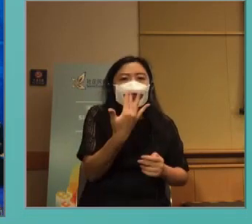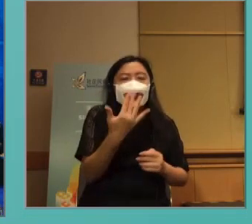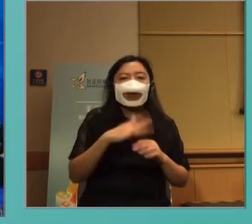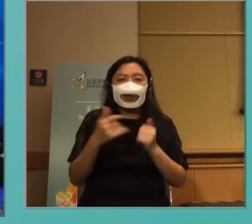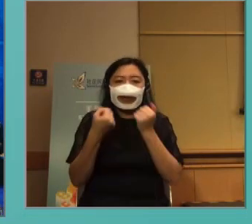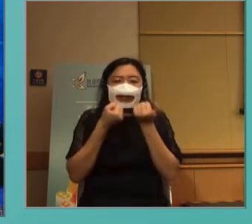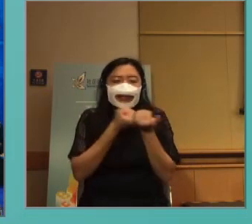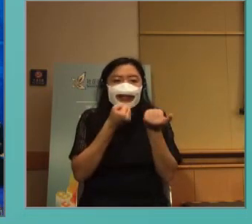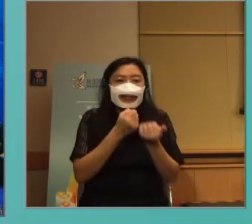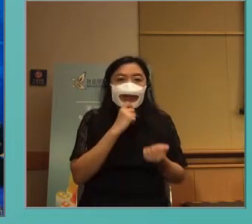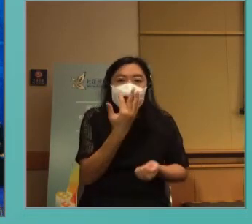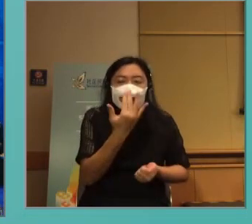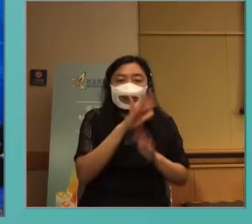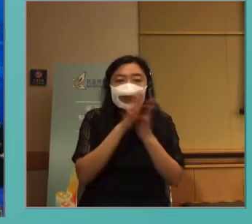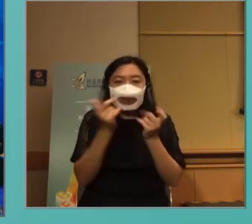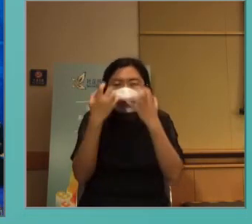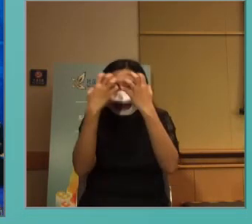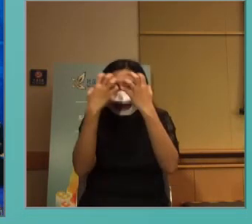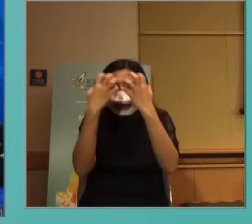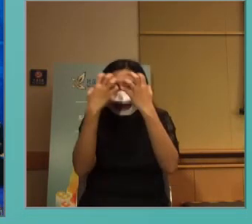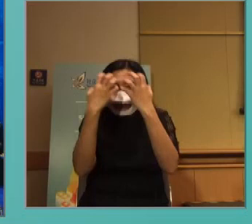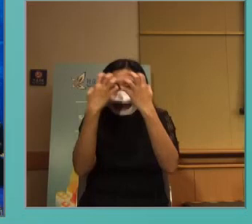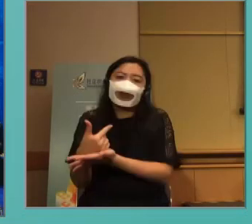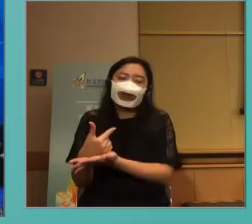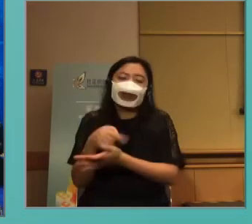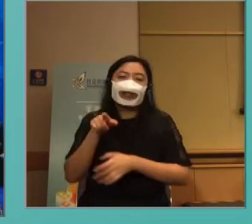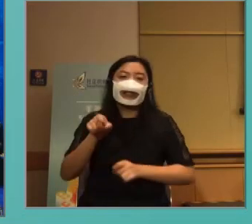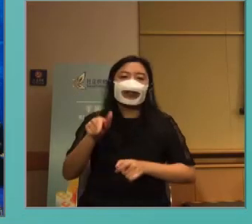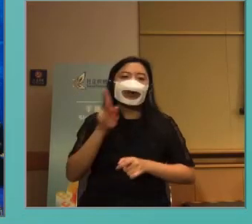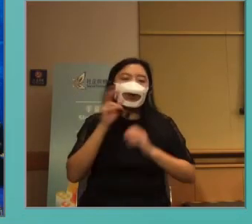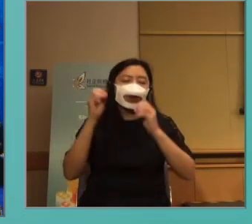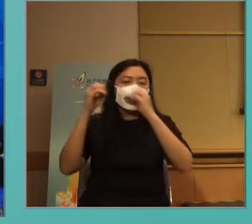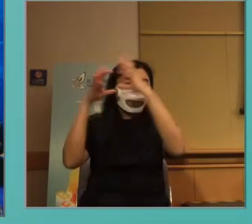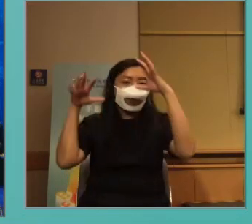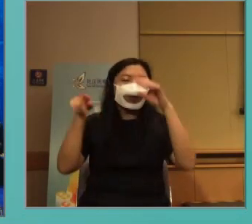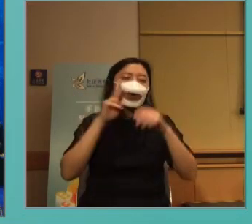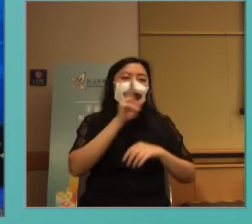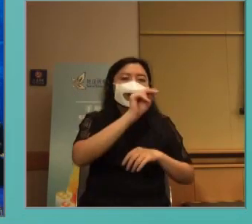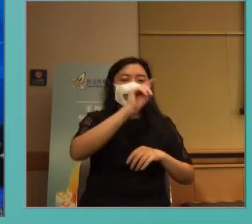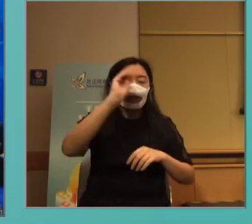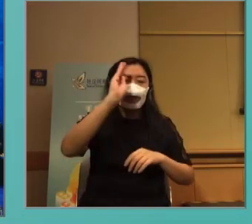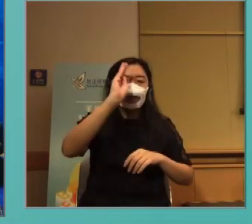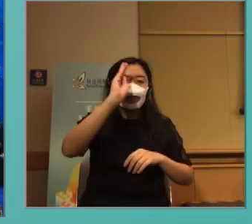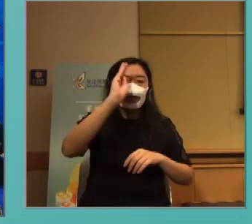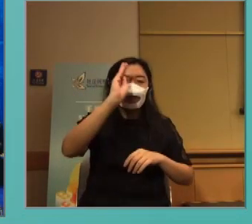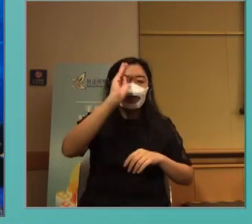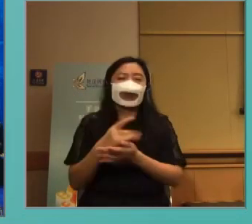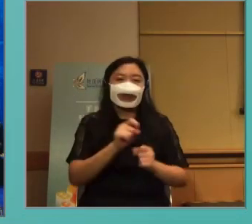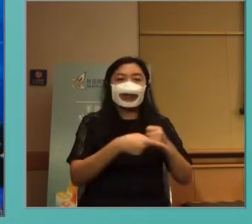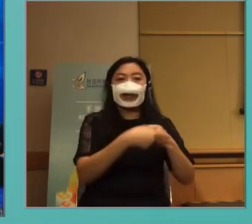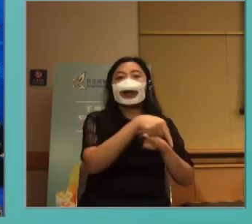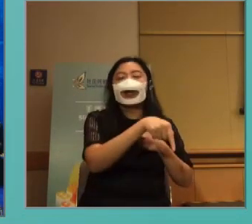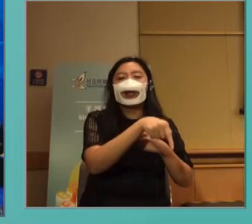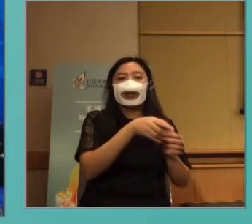digital status. It's not like the same as saying owning an NFT, but it's a step one of my social status digitally is more